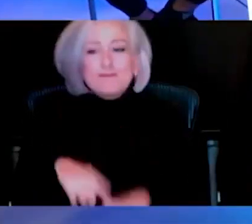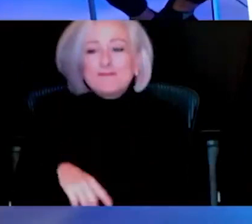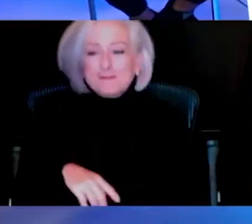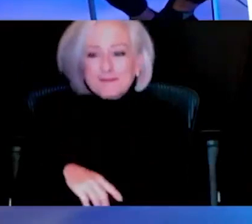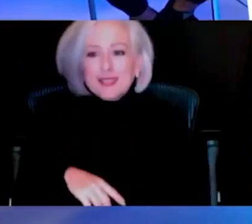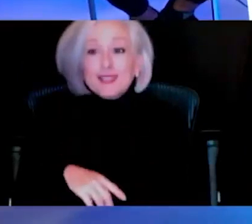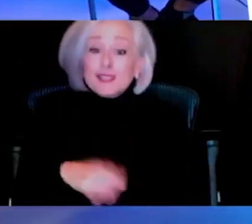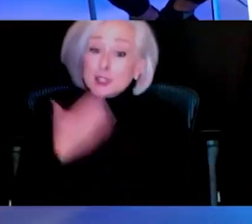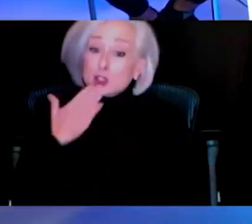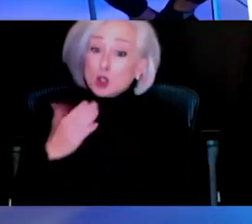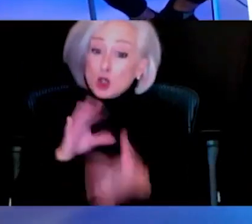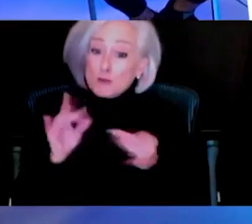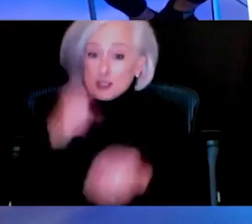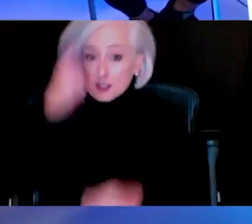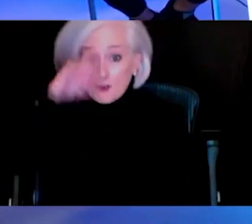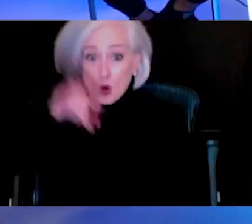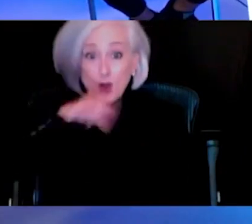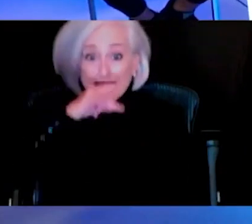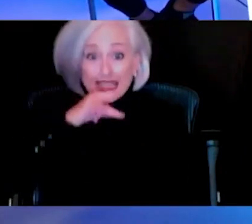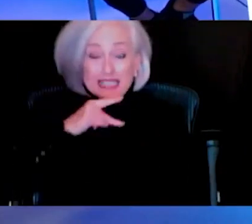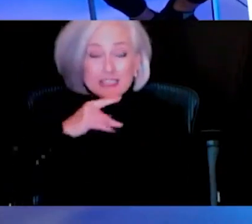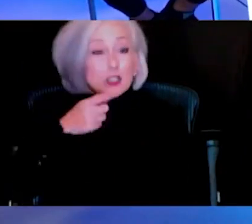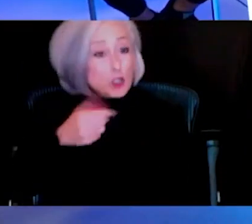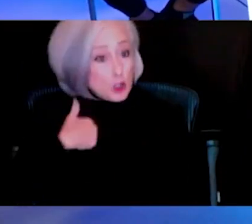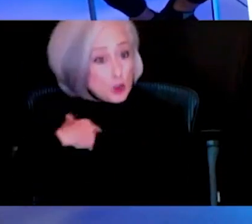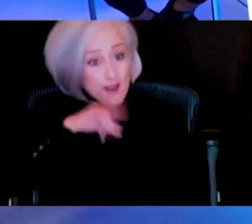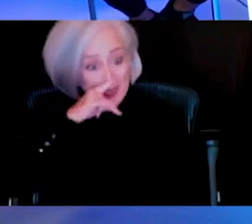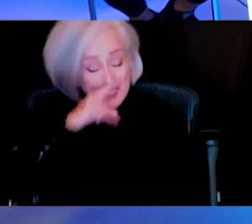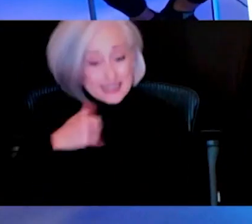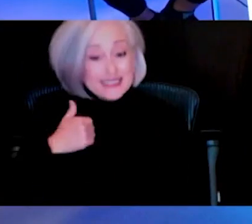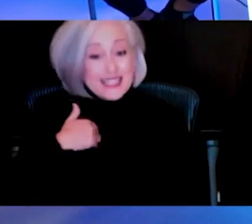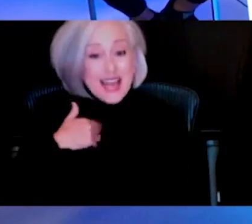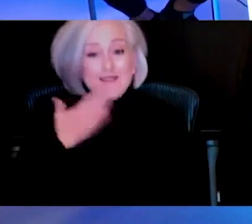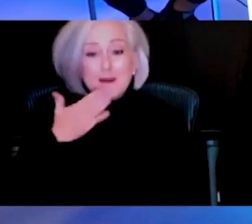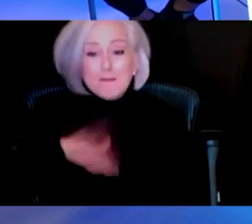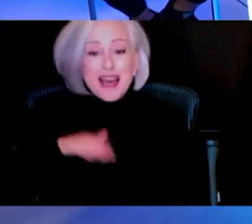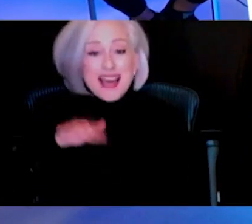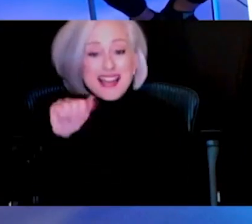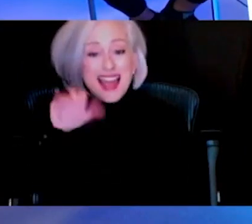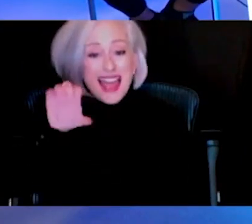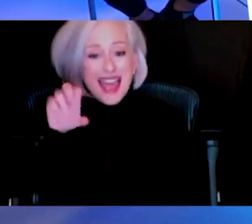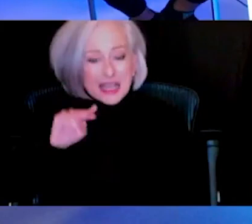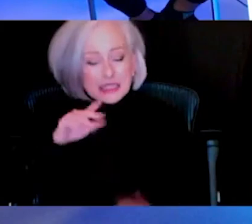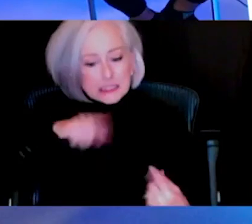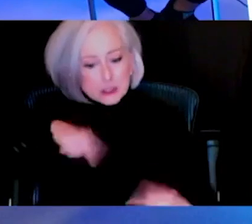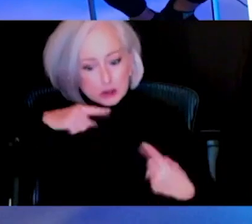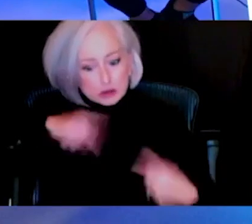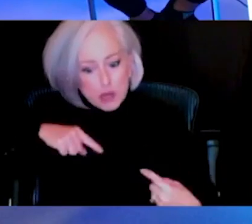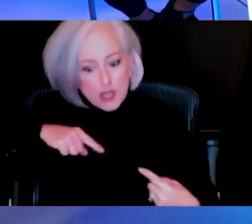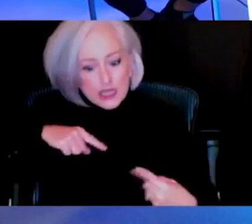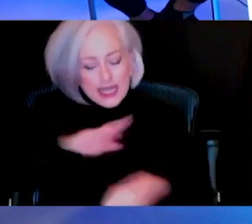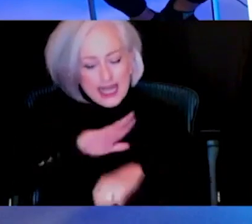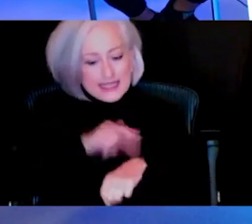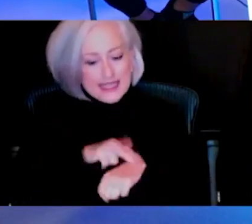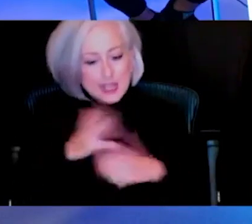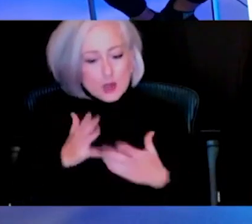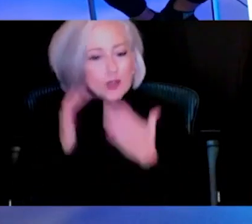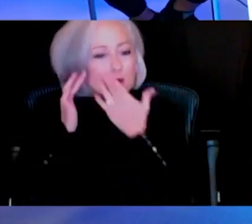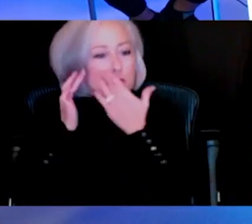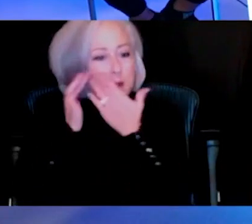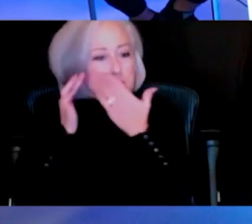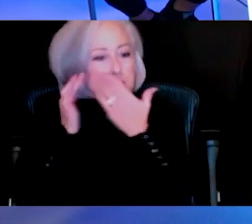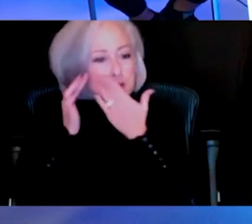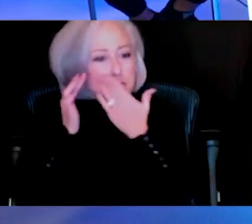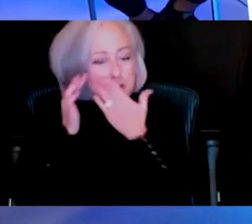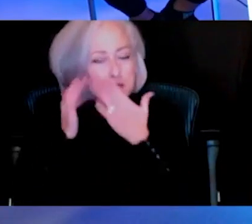because tell us about that. When you have kids that have acne, they're struggling as it is, and it's natural to want to pick at that, but you're saying that could cause